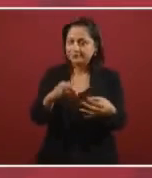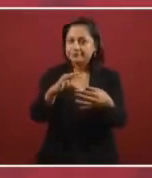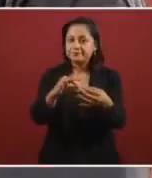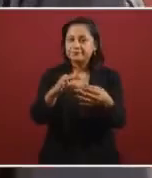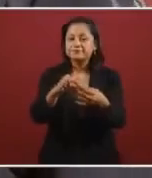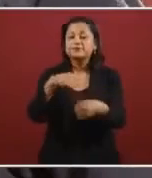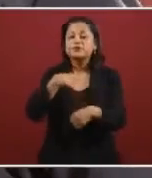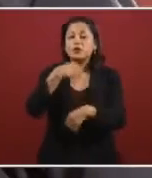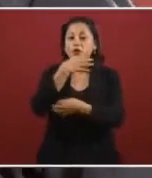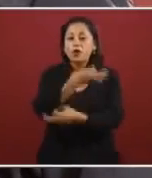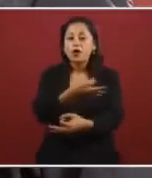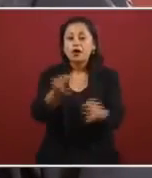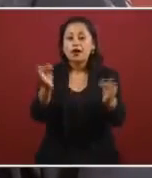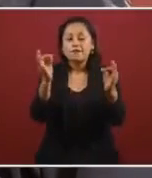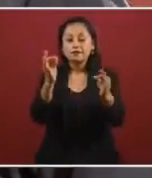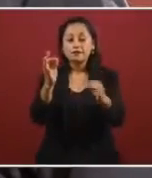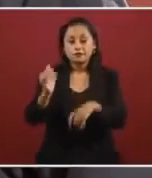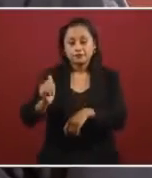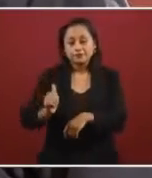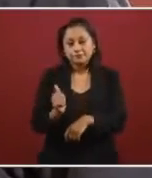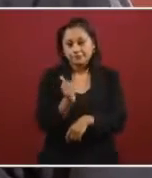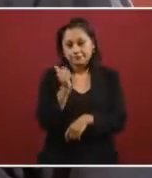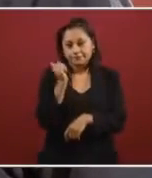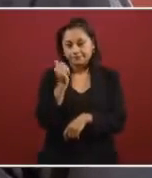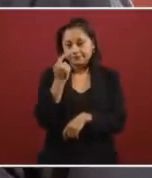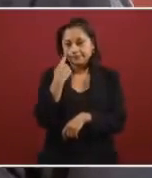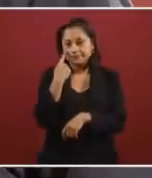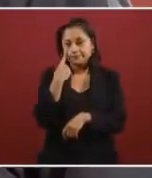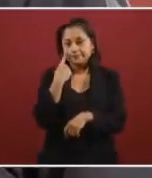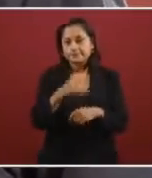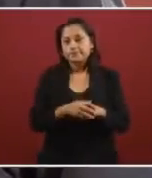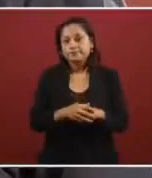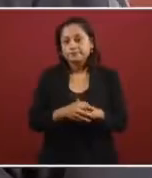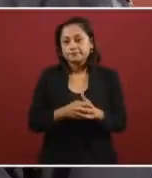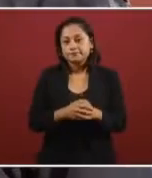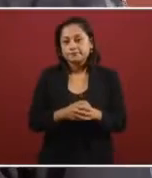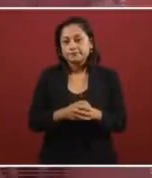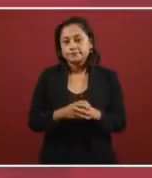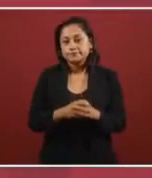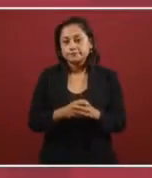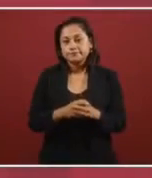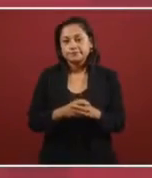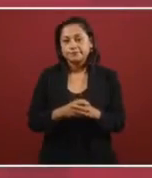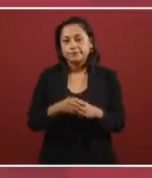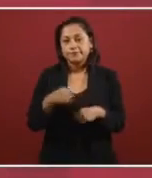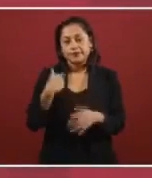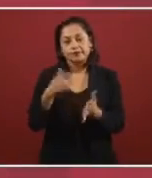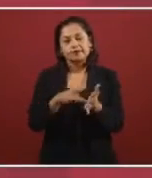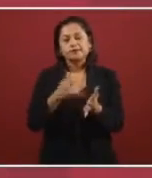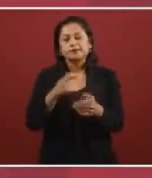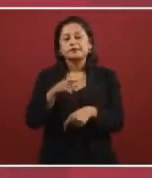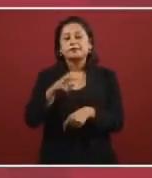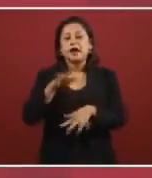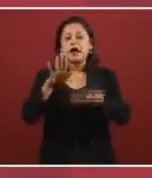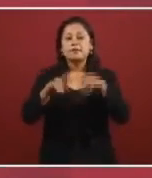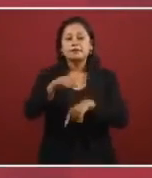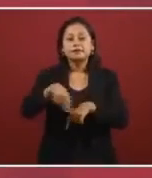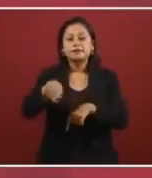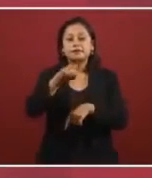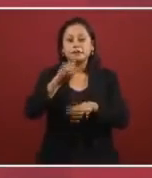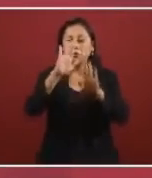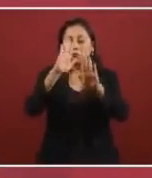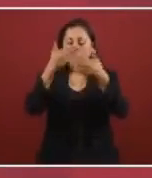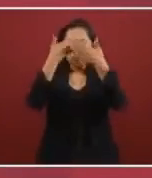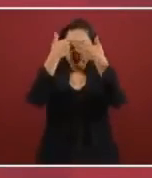know, to let you know. Because this, sometimes it's not